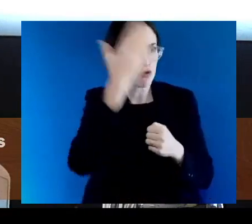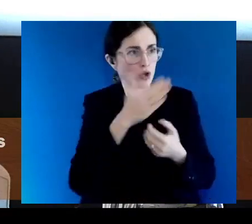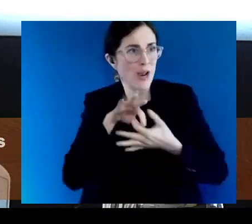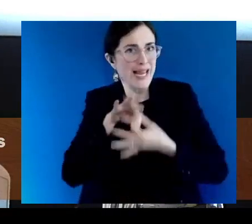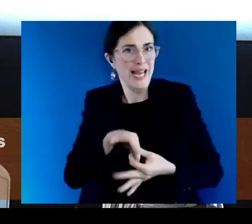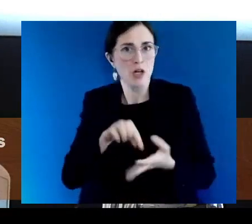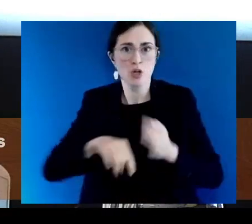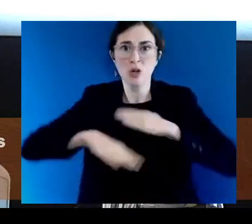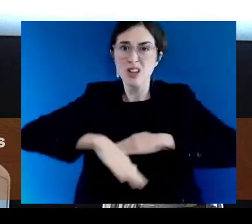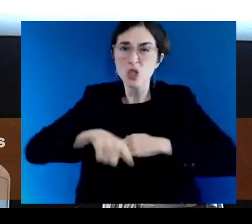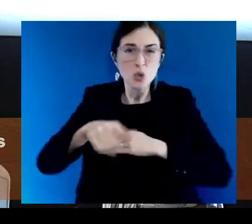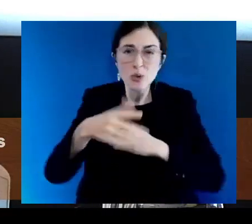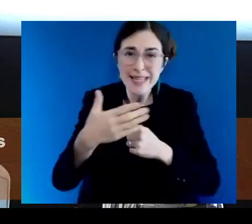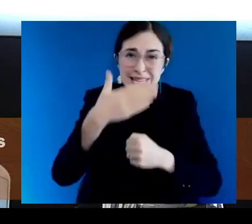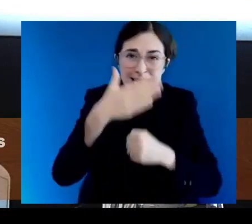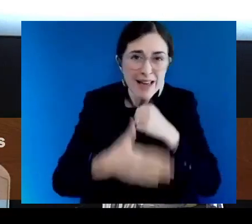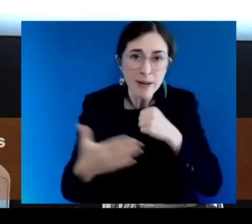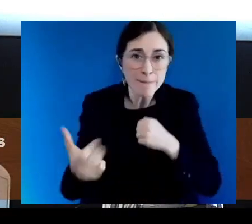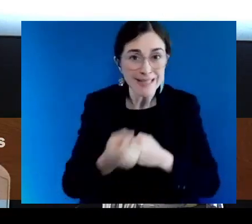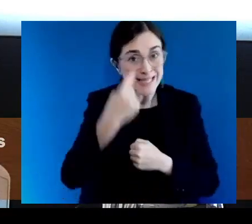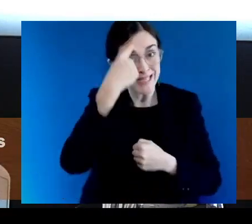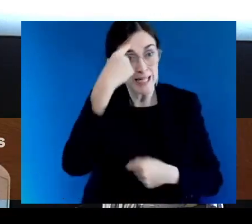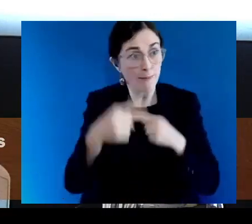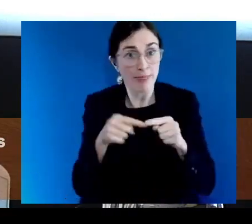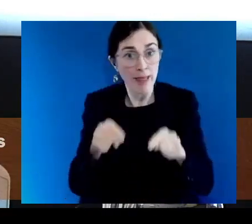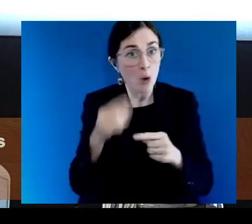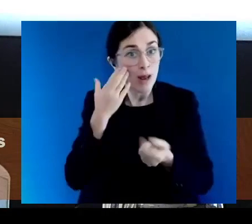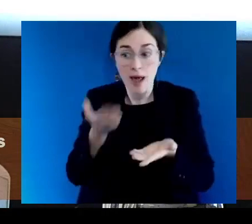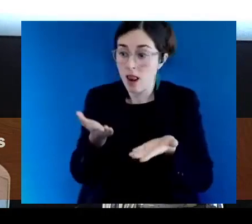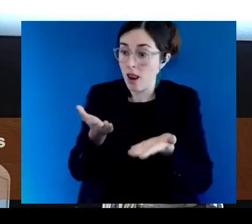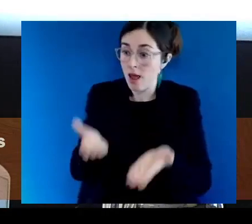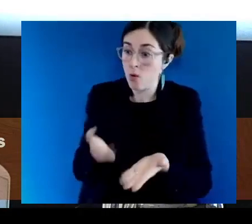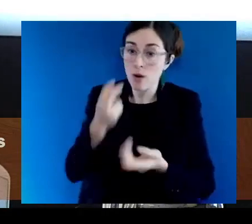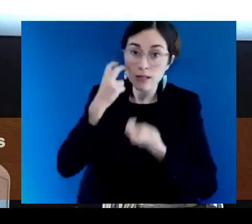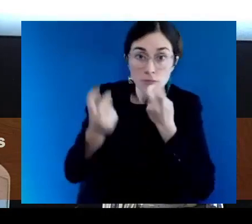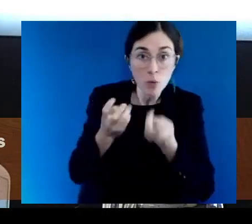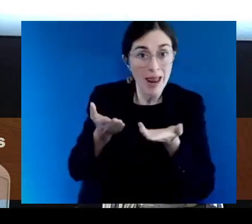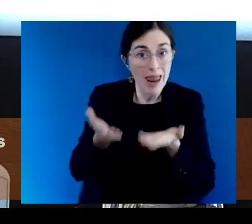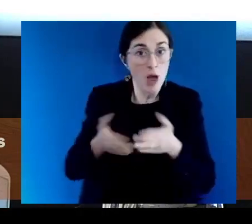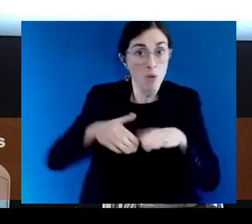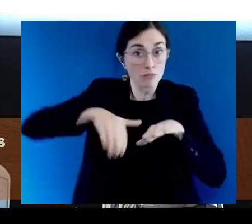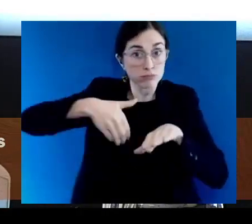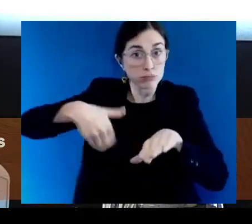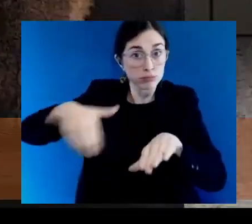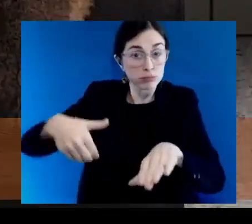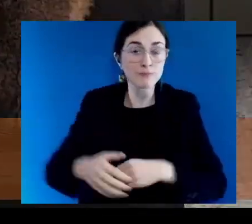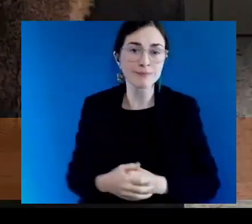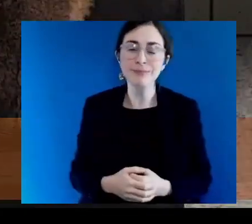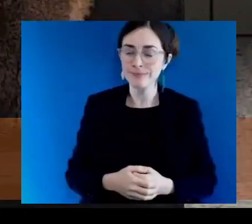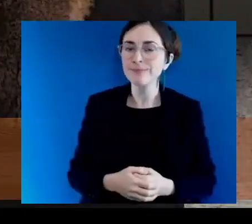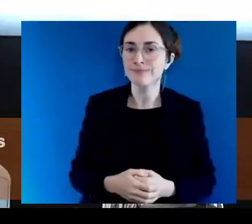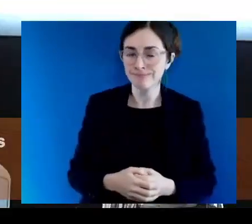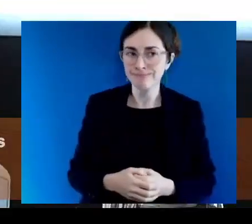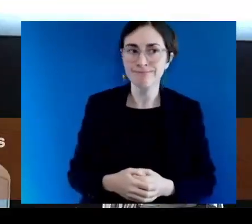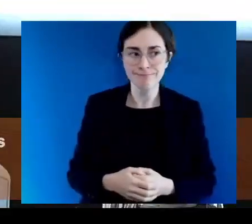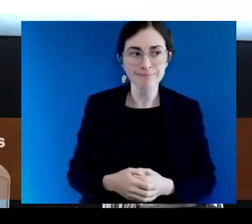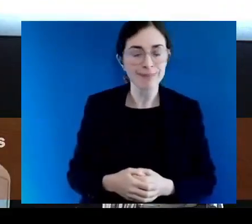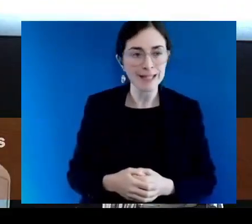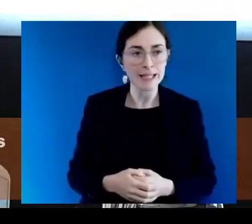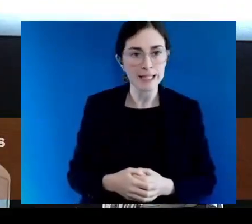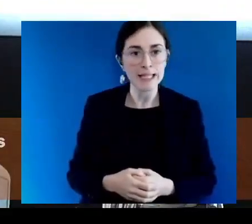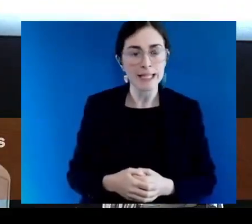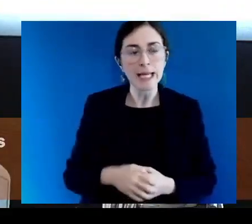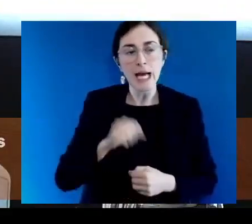be considered when allowing exploration or extraction of resources. excuse me, certainly under the